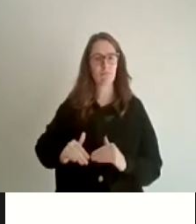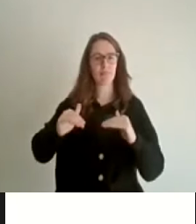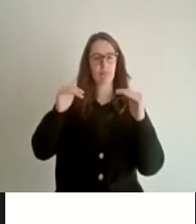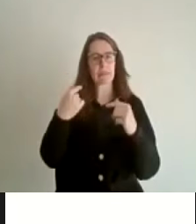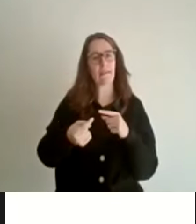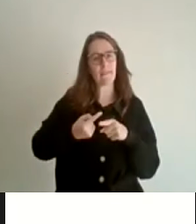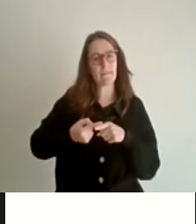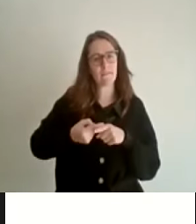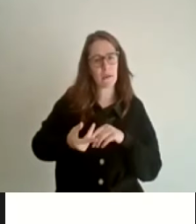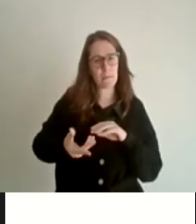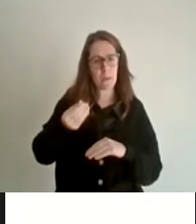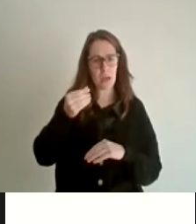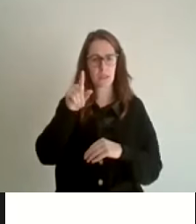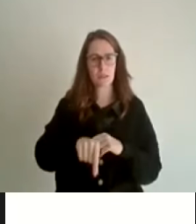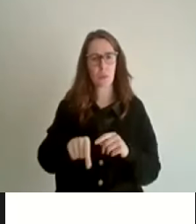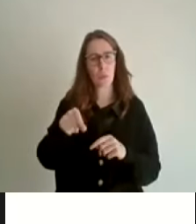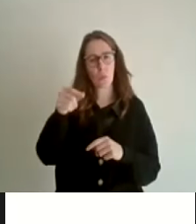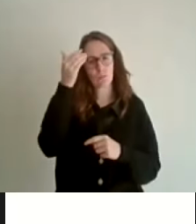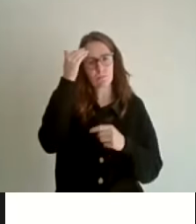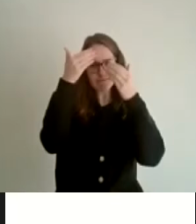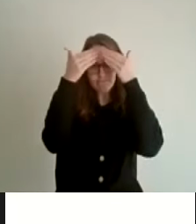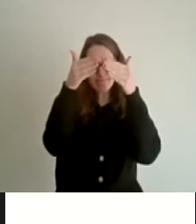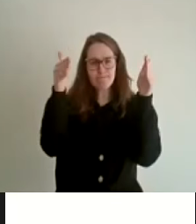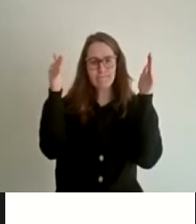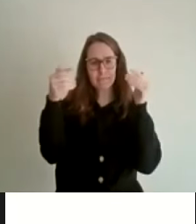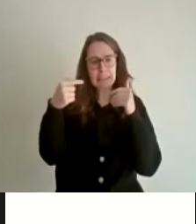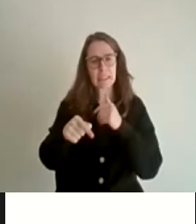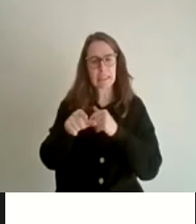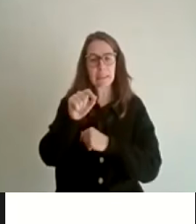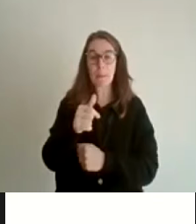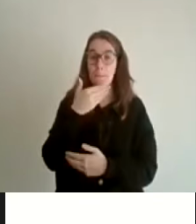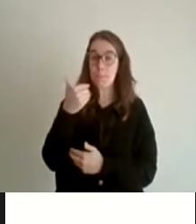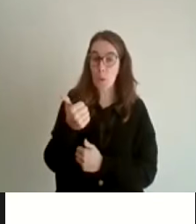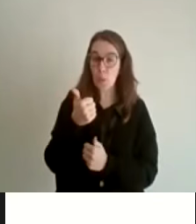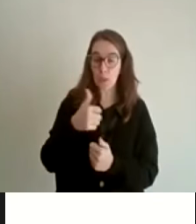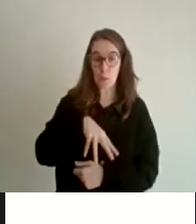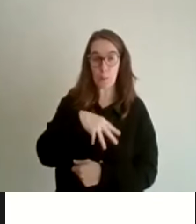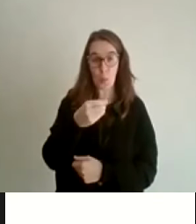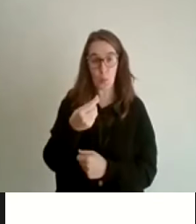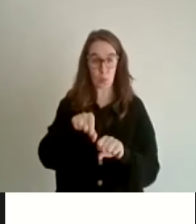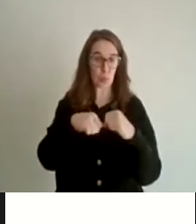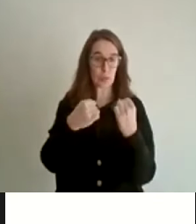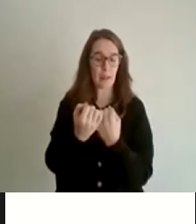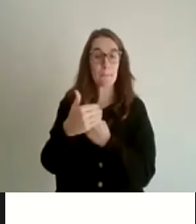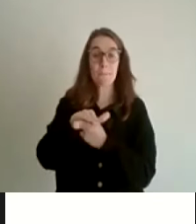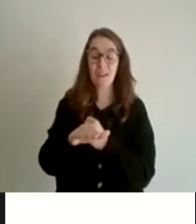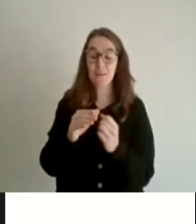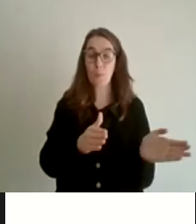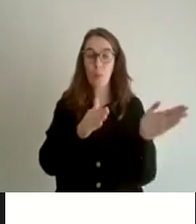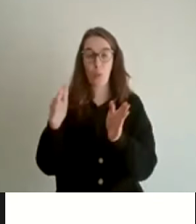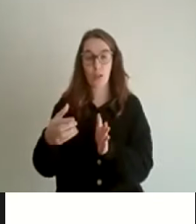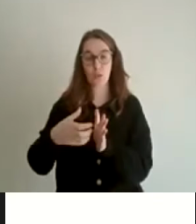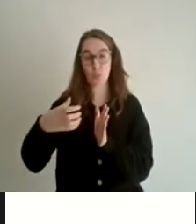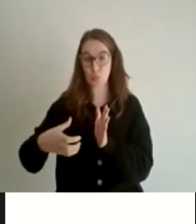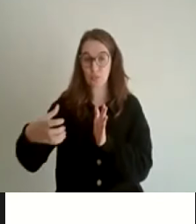interesting, open, beautiful, but also more complex society than we did, and therefore